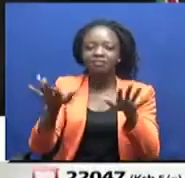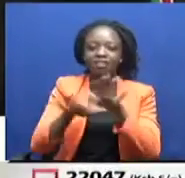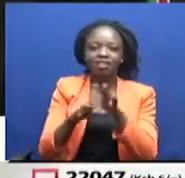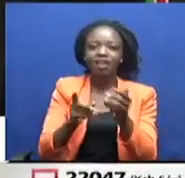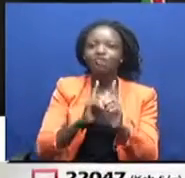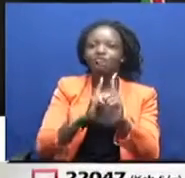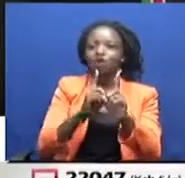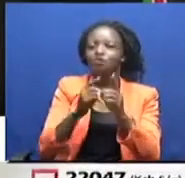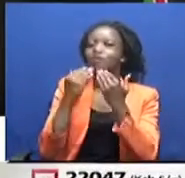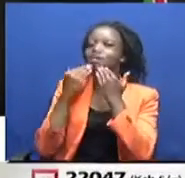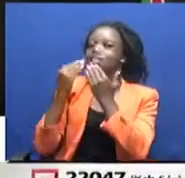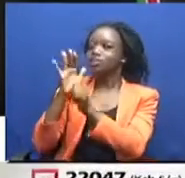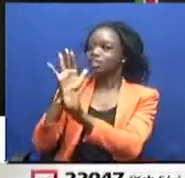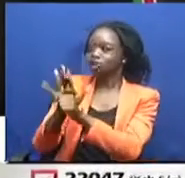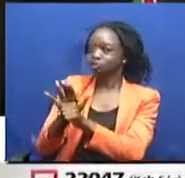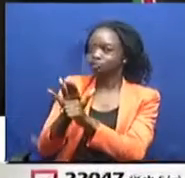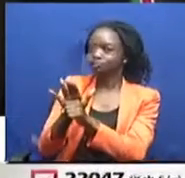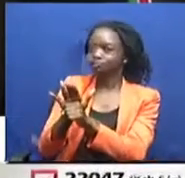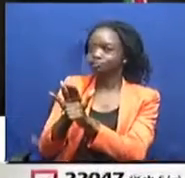everything.